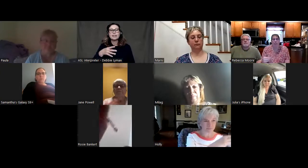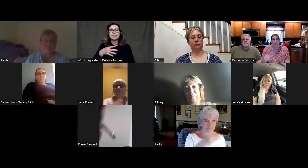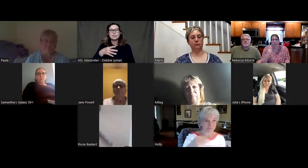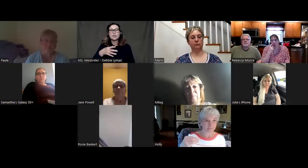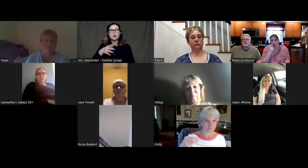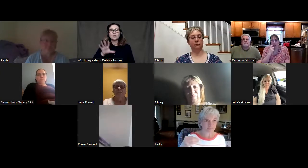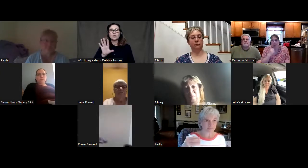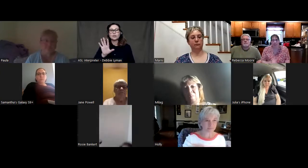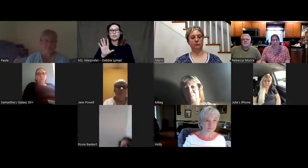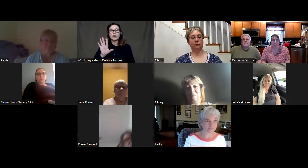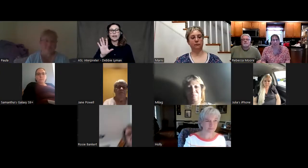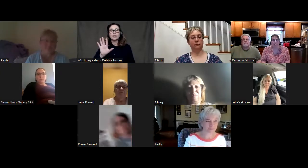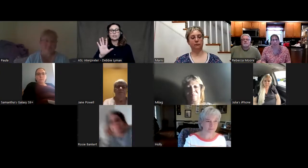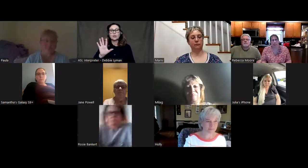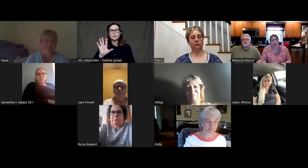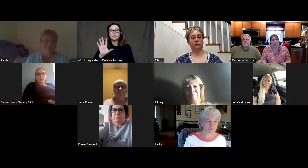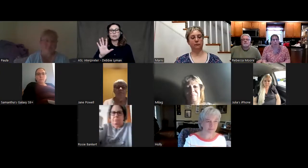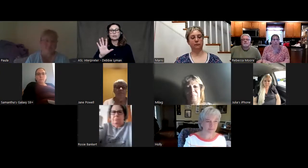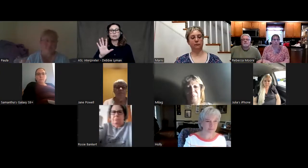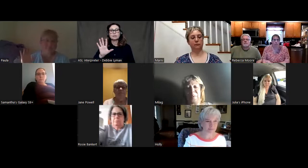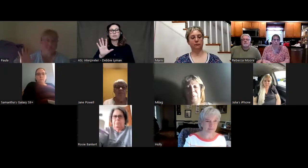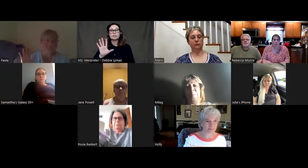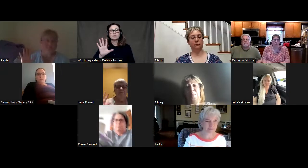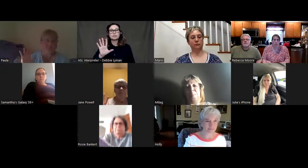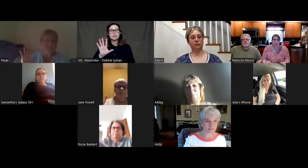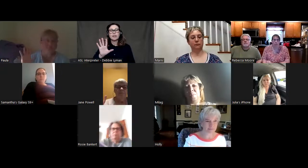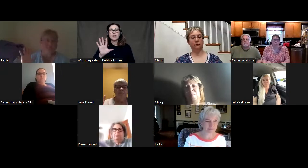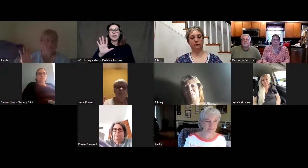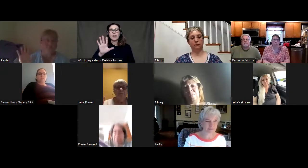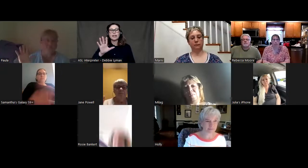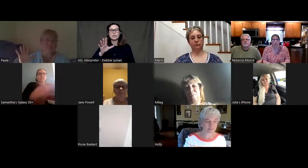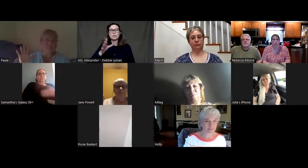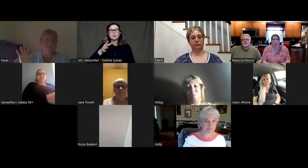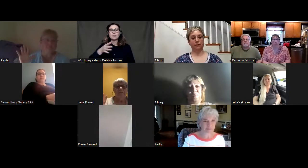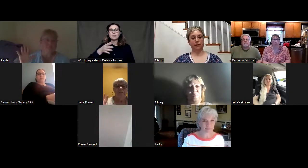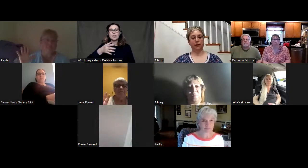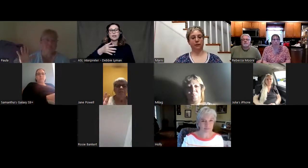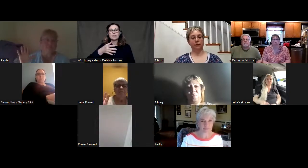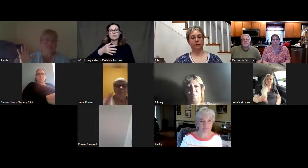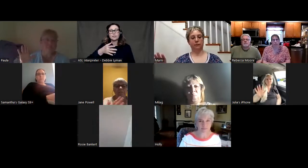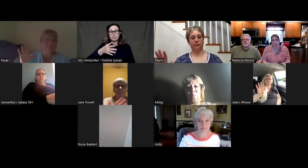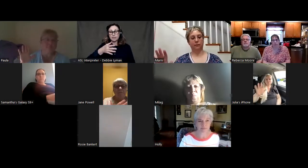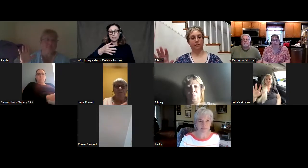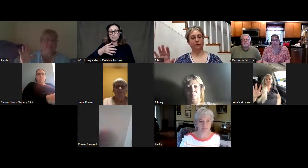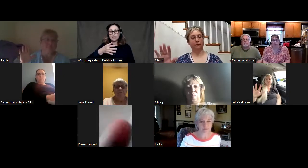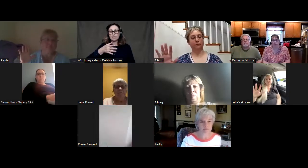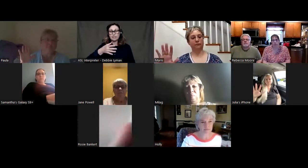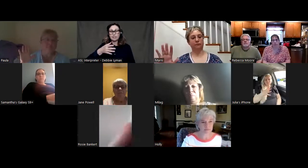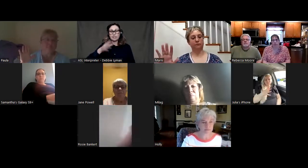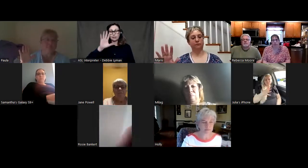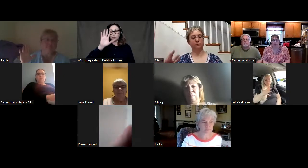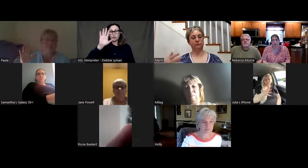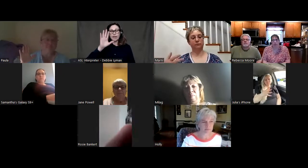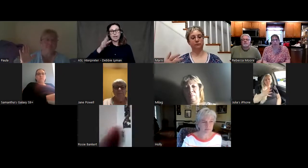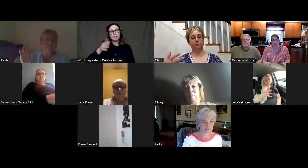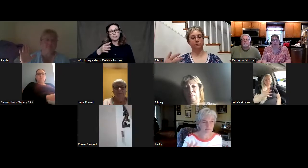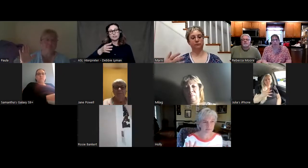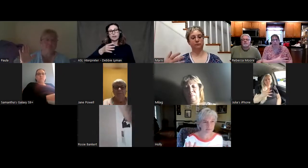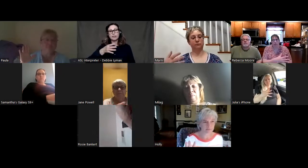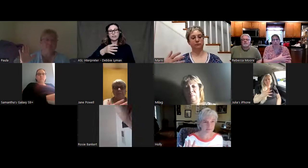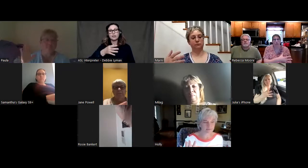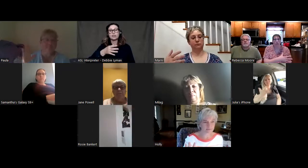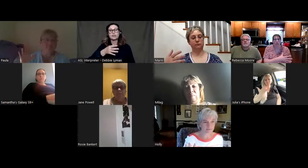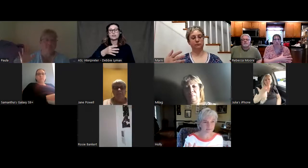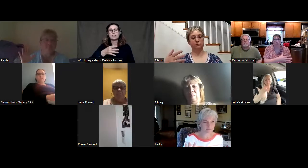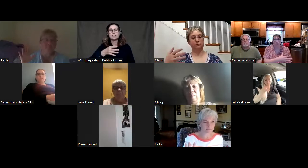Okay. So your hand is open and you put your hand facing, if you're right-handed,